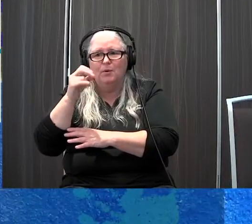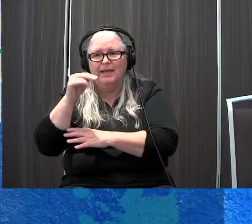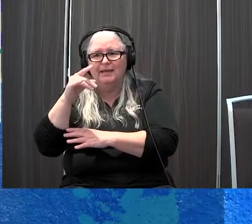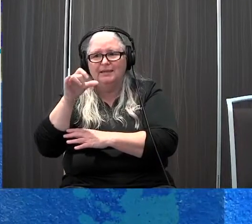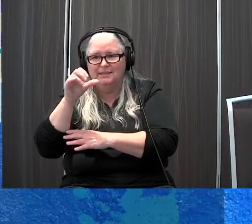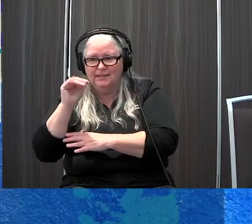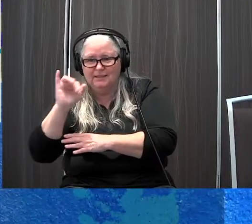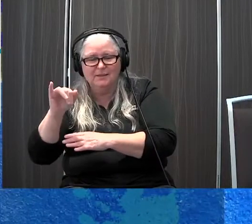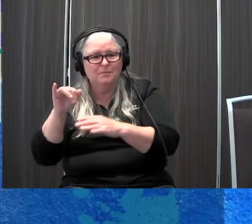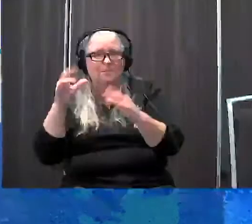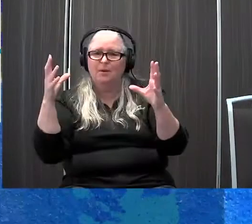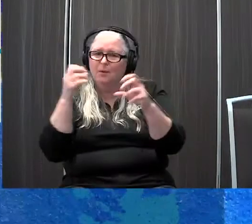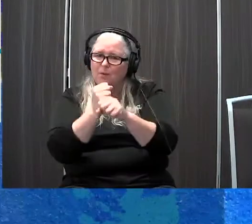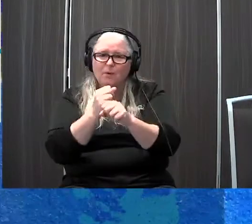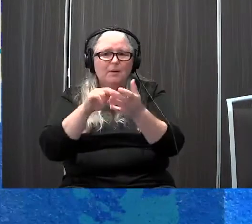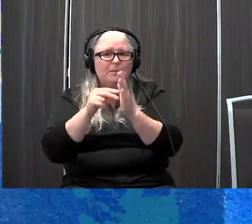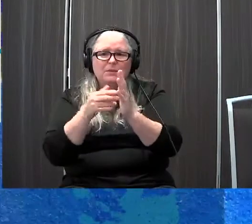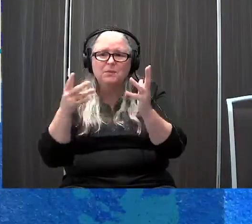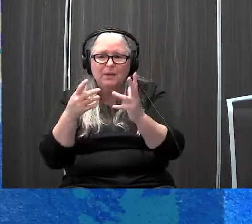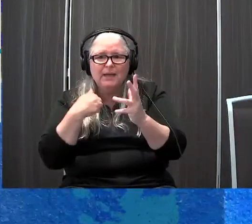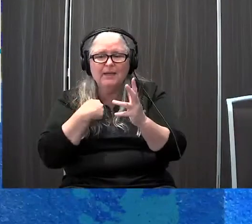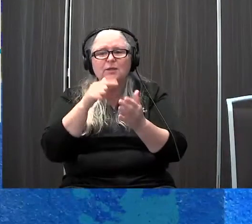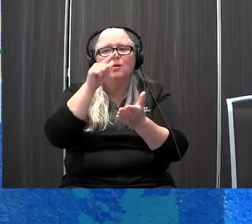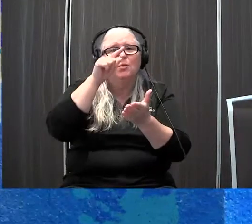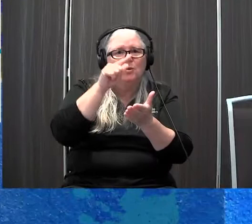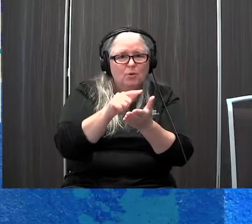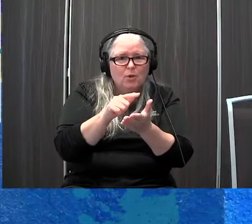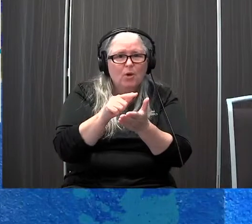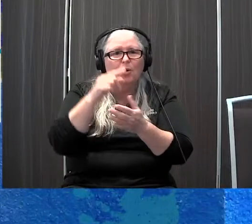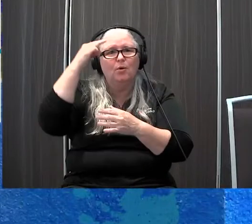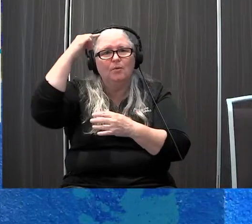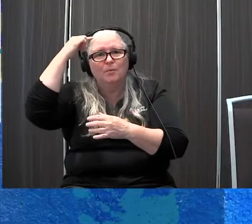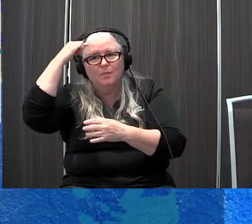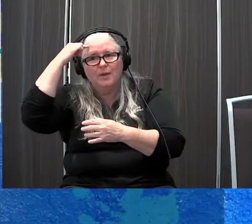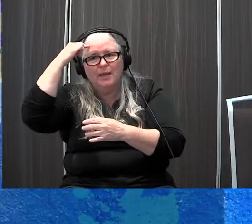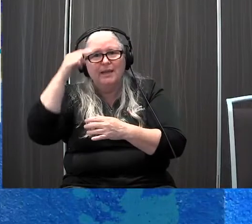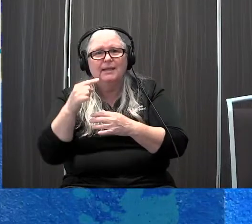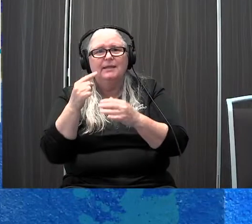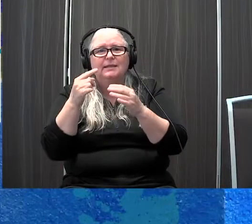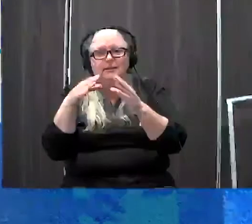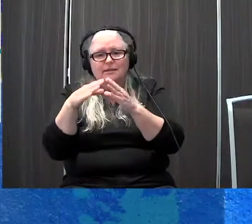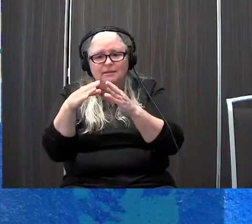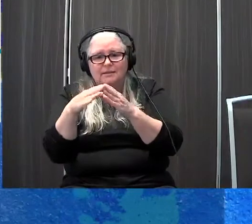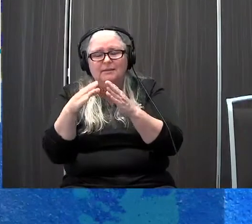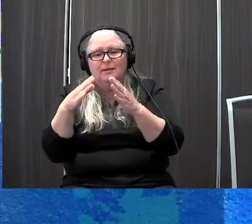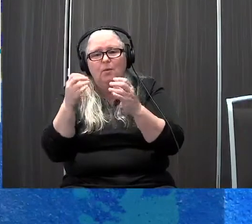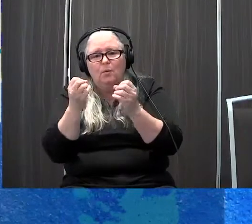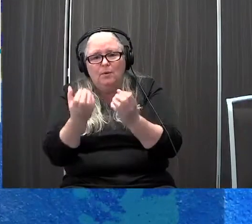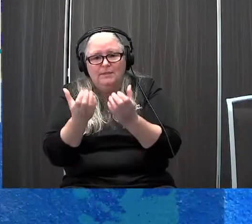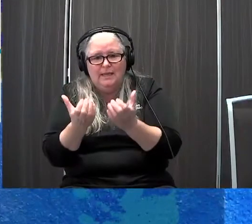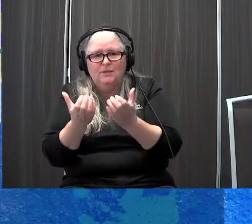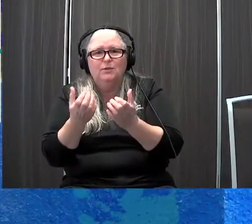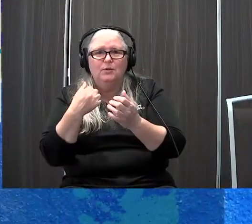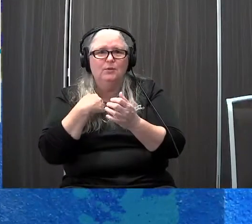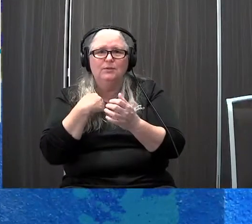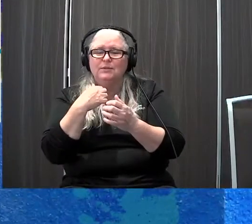the brain, the gonadotropins. And hypogonadism just means that the testicles or the ovaries, in other words, the gonads, are